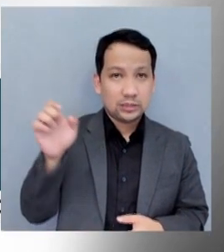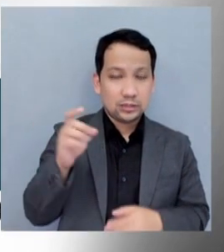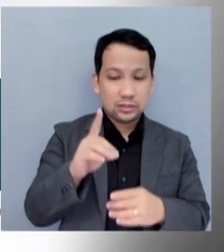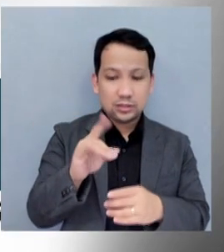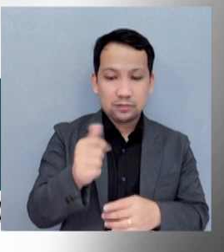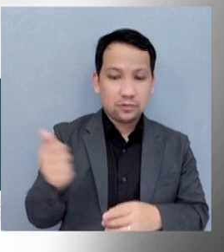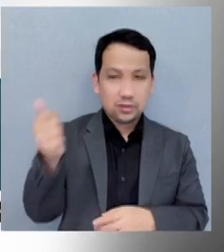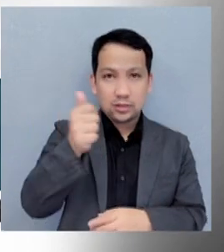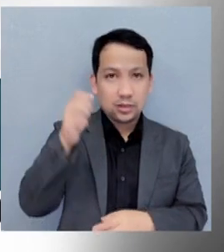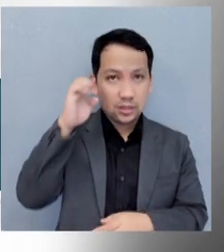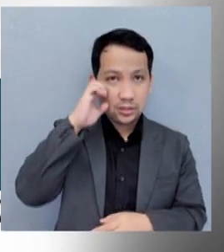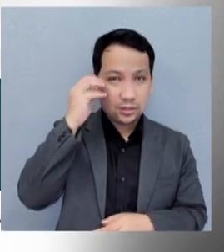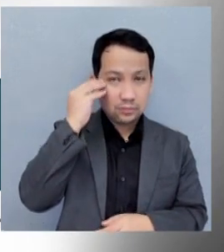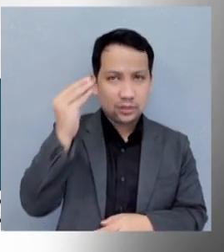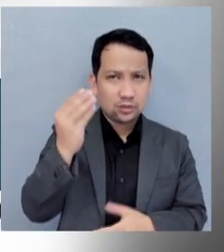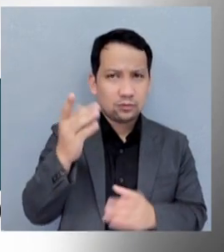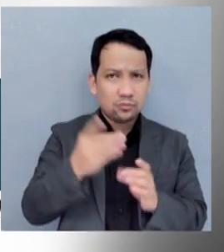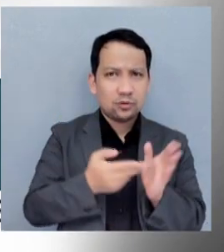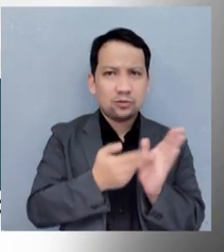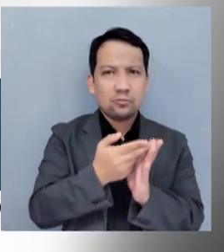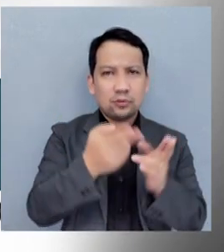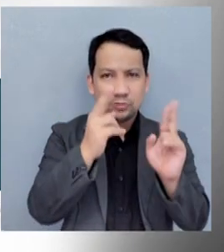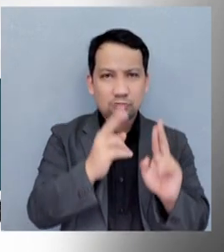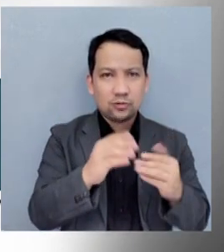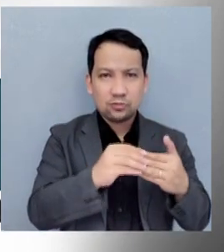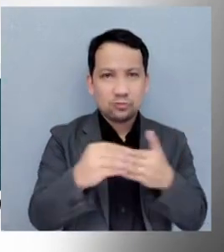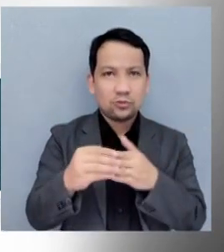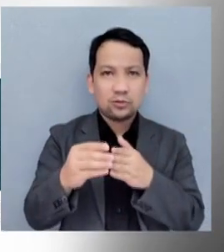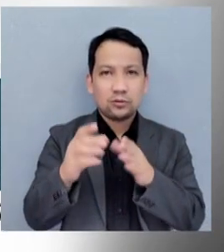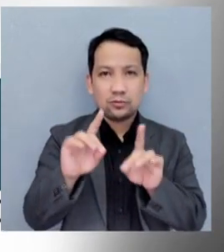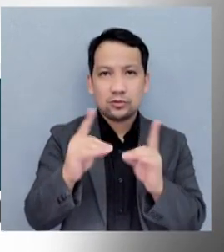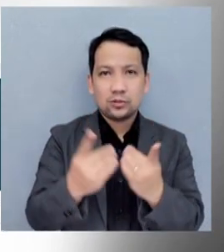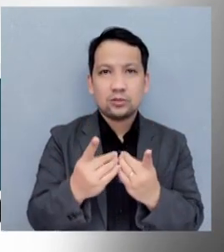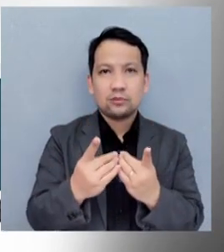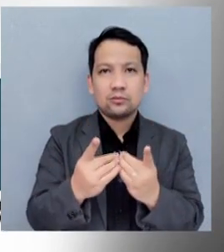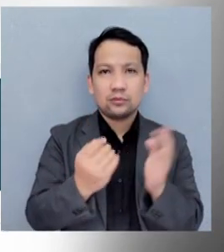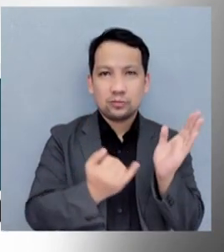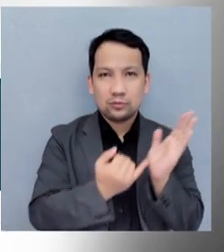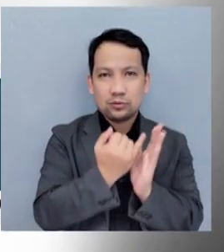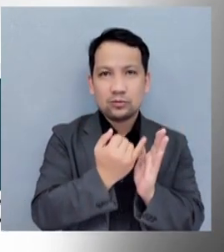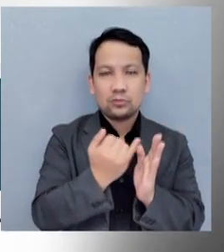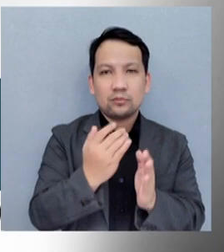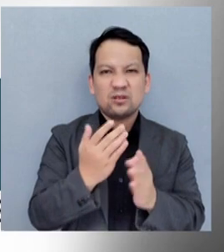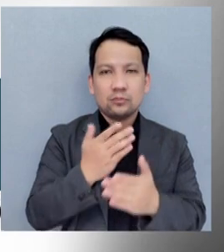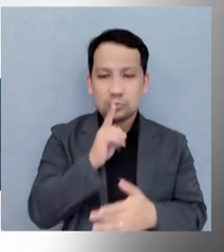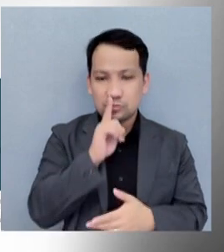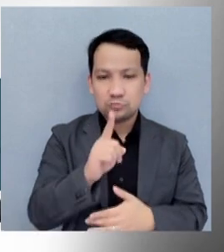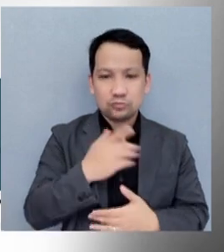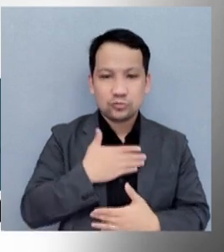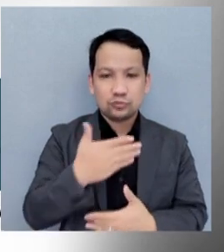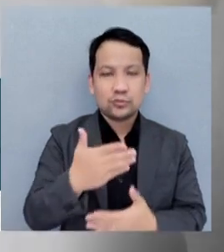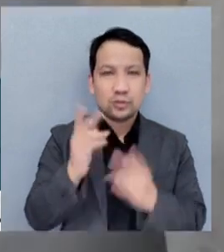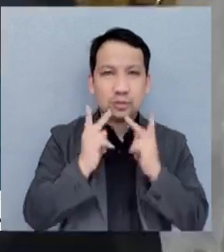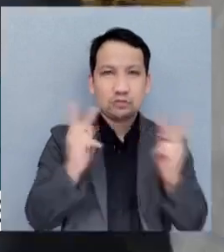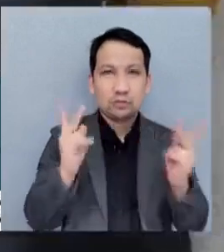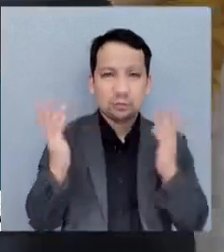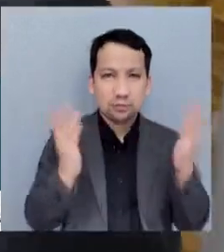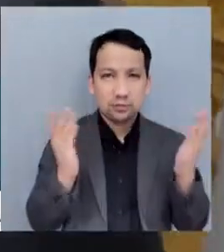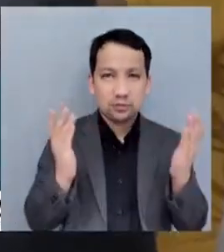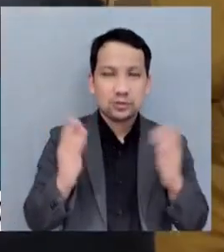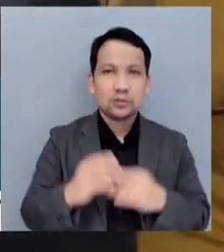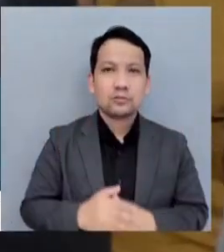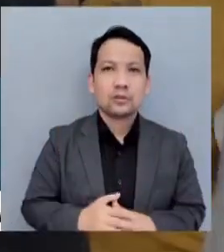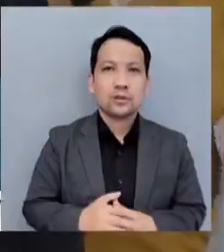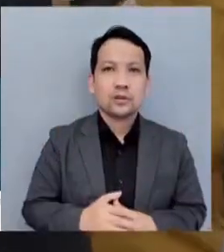a consummate diplomat and an inspiring leader who led the DFA with integrity and unwavering commitment to public service. Born in